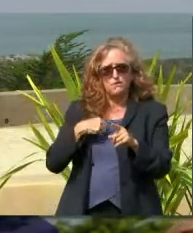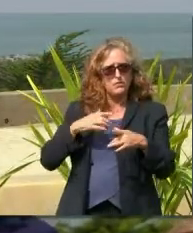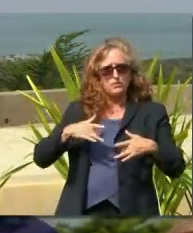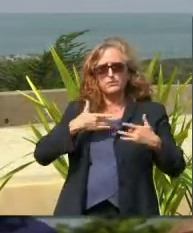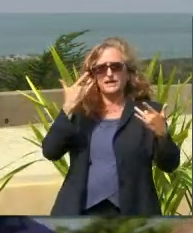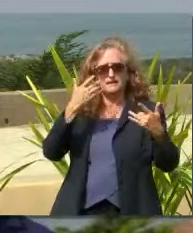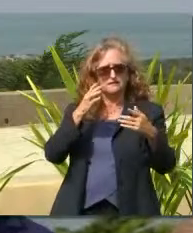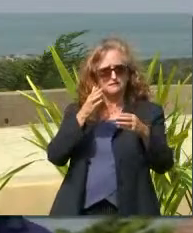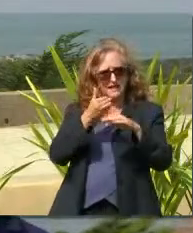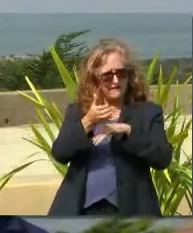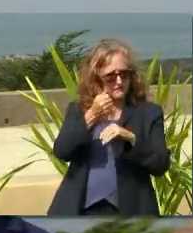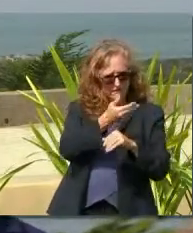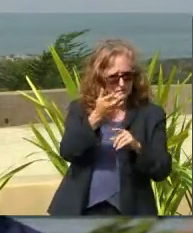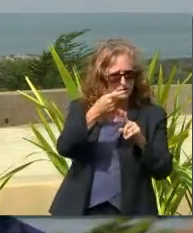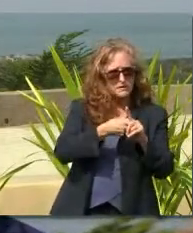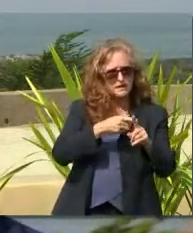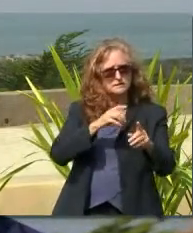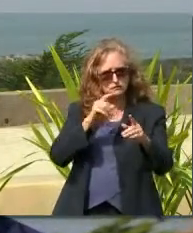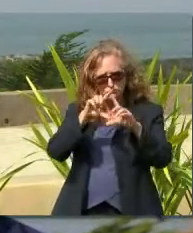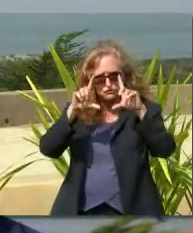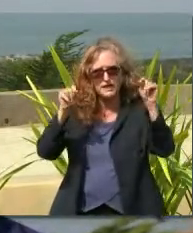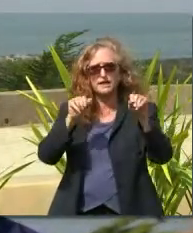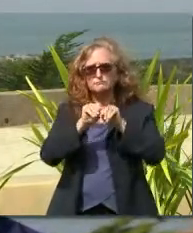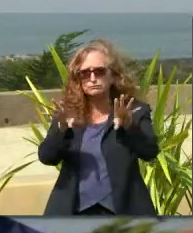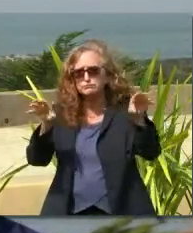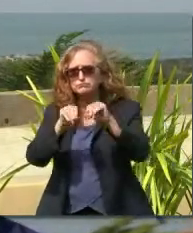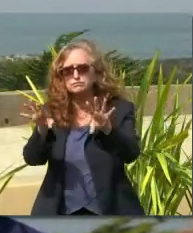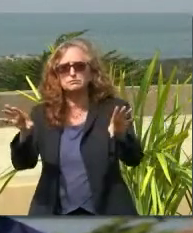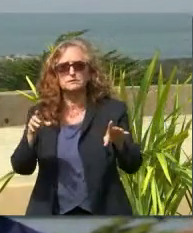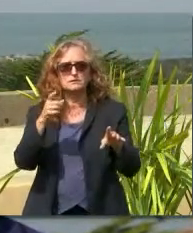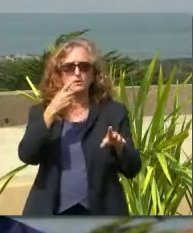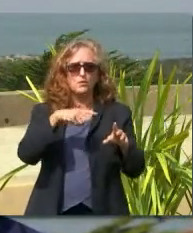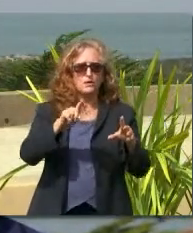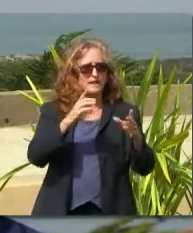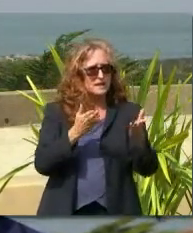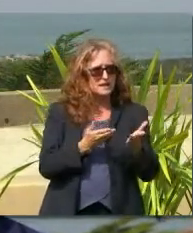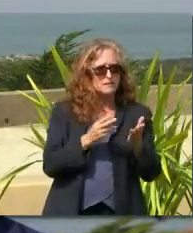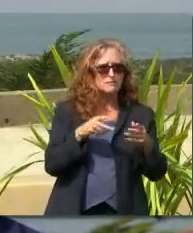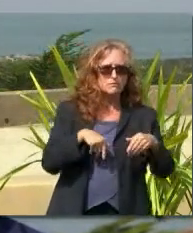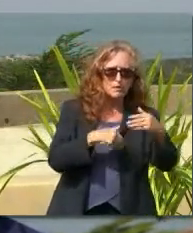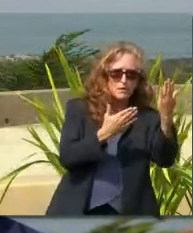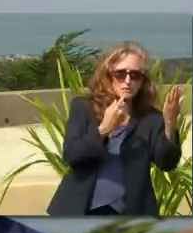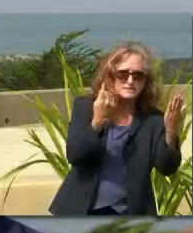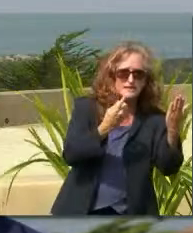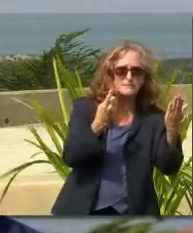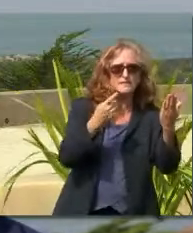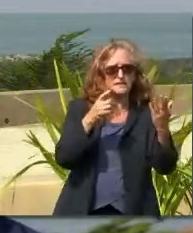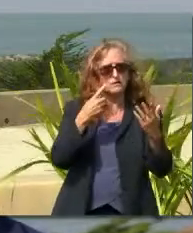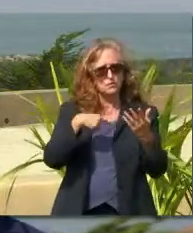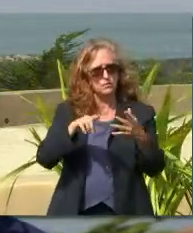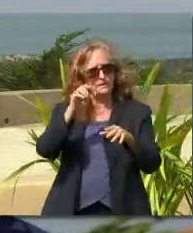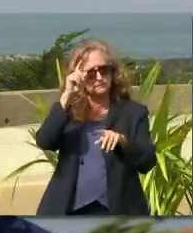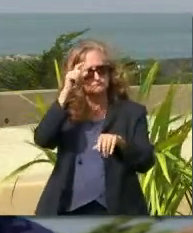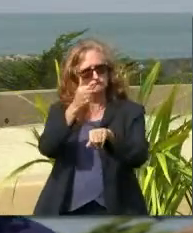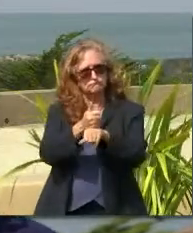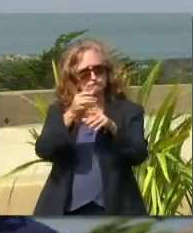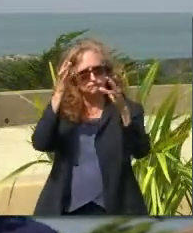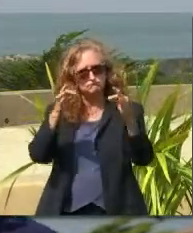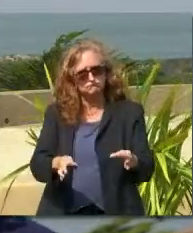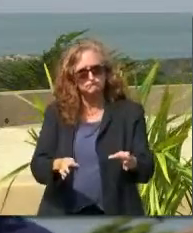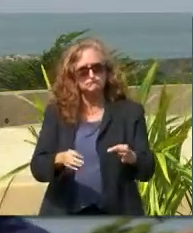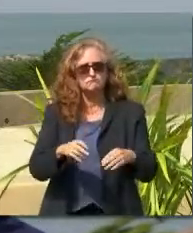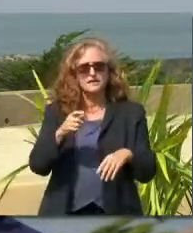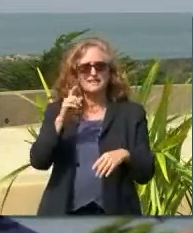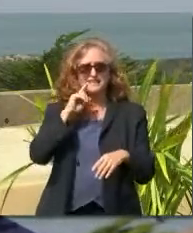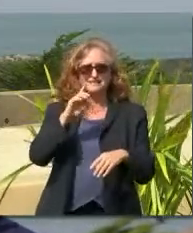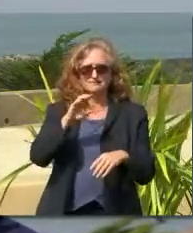checks. So we promoted something. We delivered. 9.5 billion reasons. I think people should be